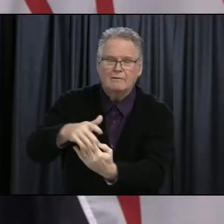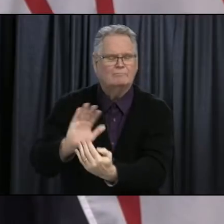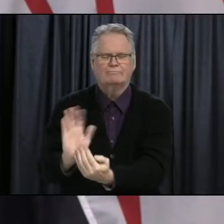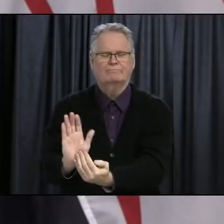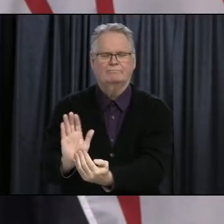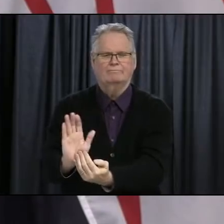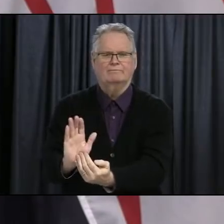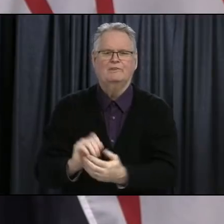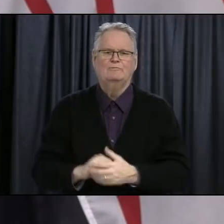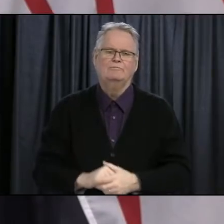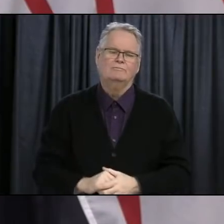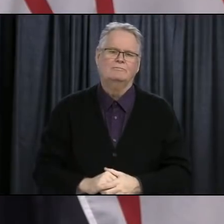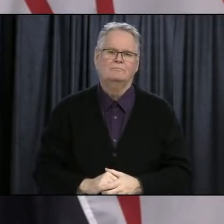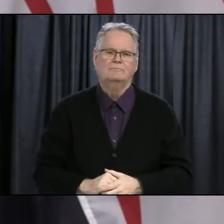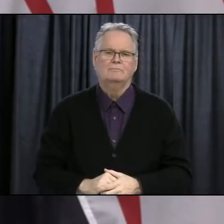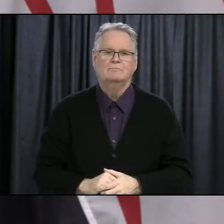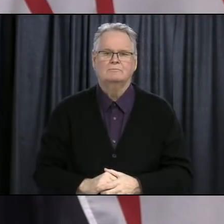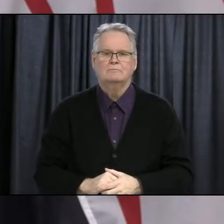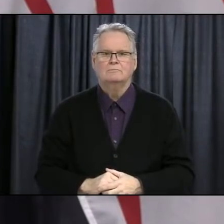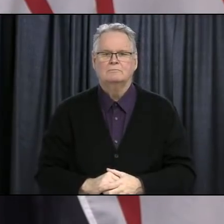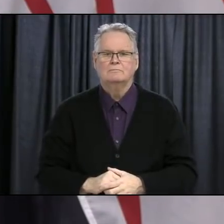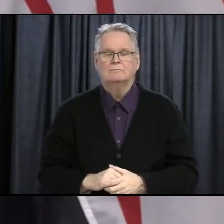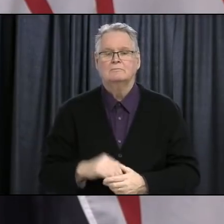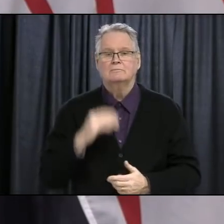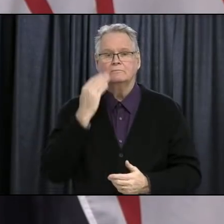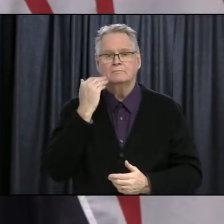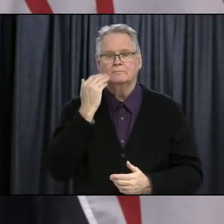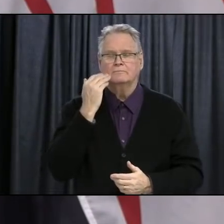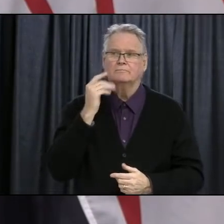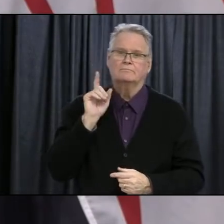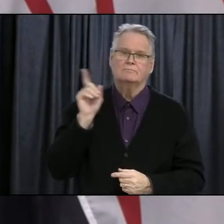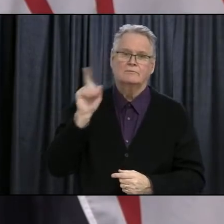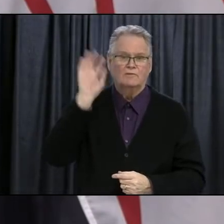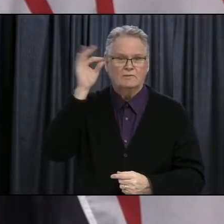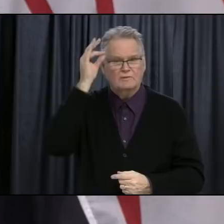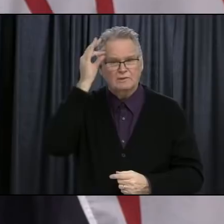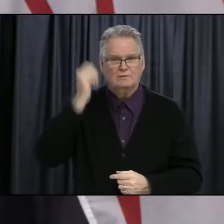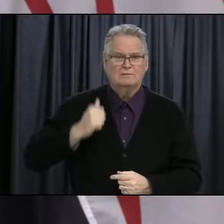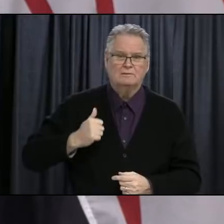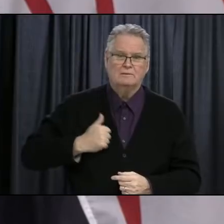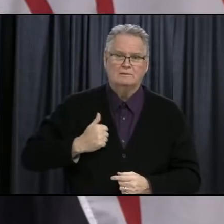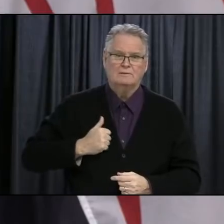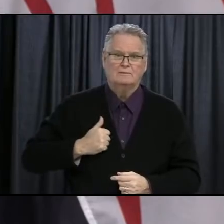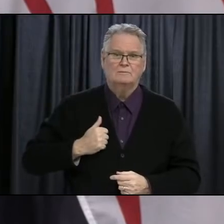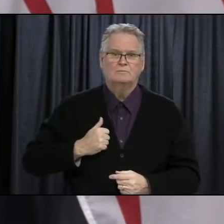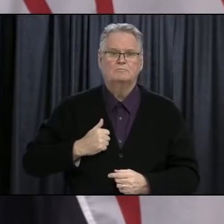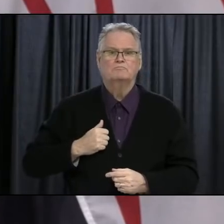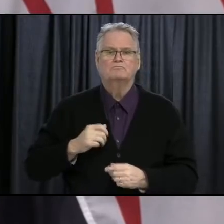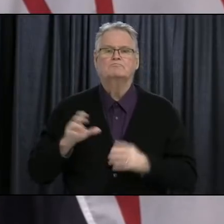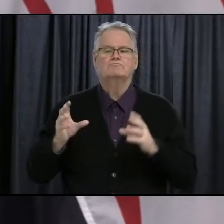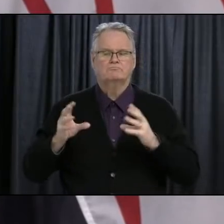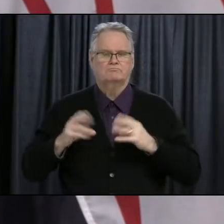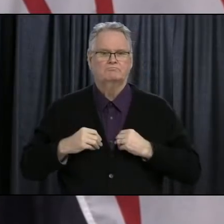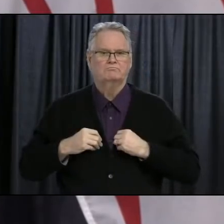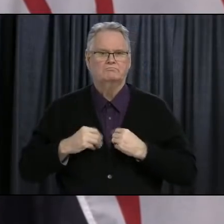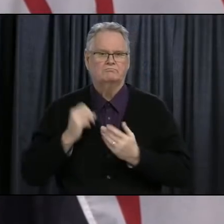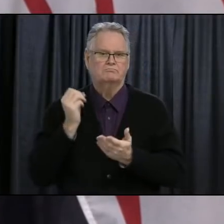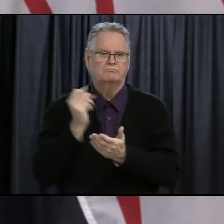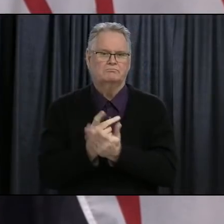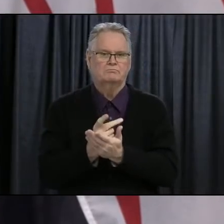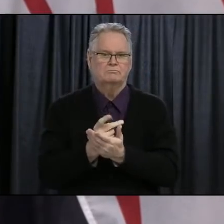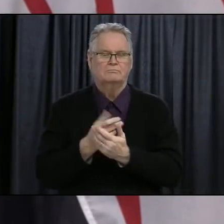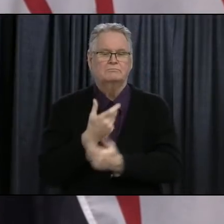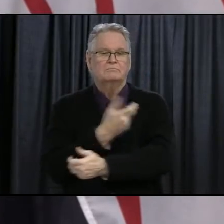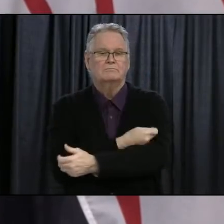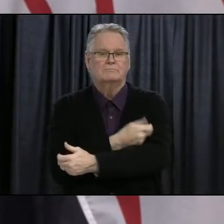Health Canada authorized the use of AstraZeneca vaccine for use in individuals 18 and older. This means the vaccine